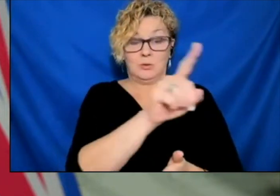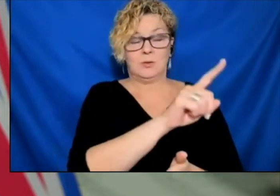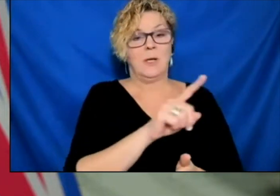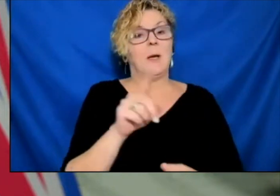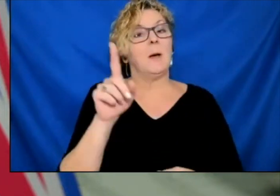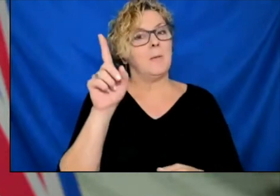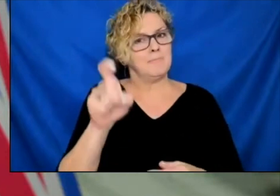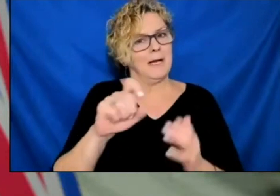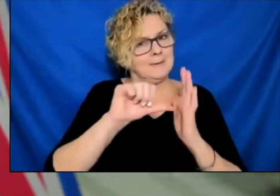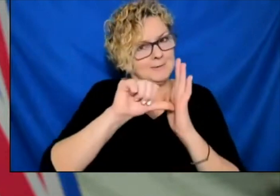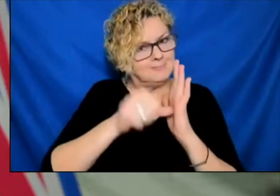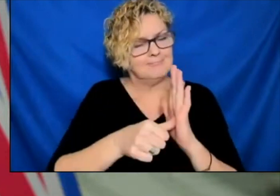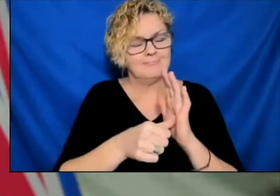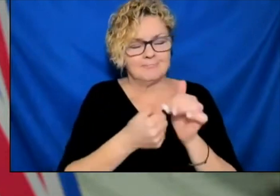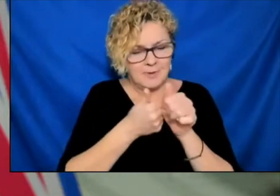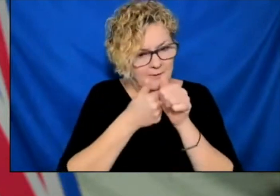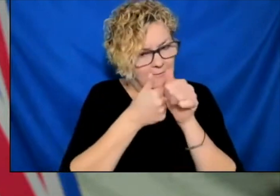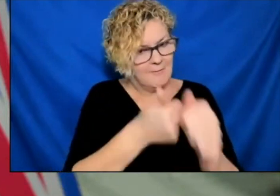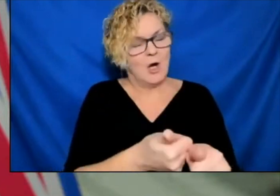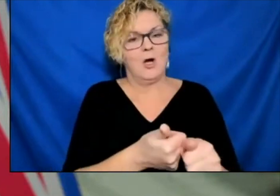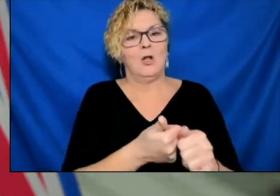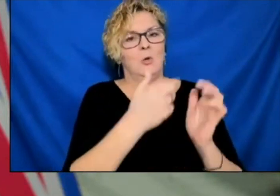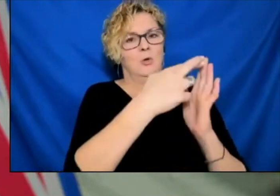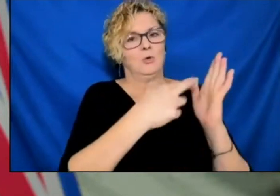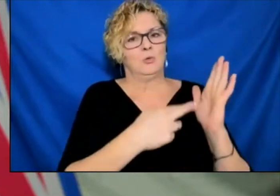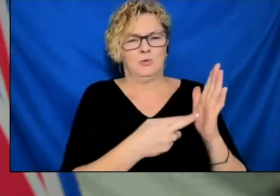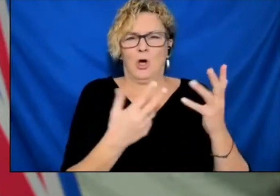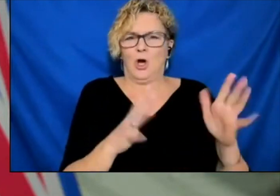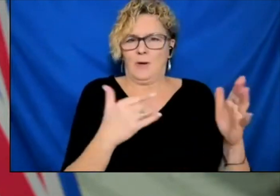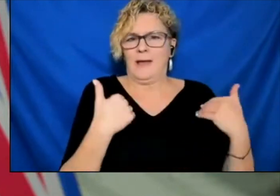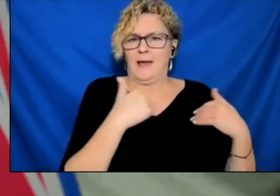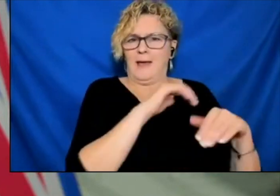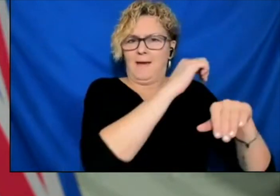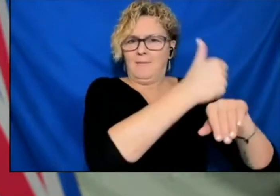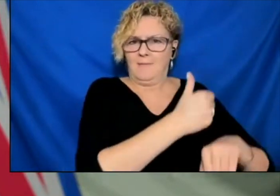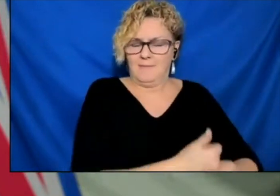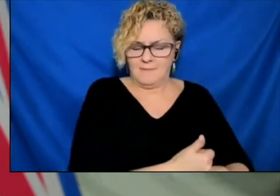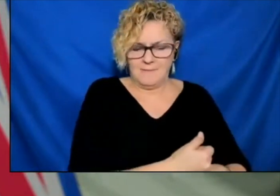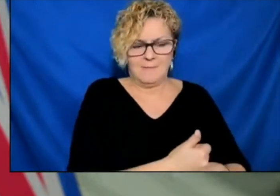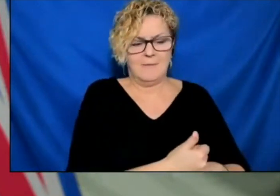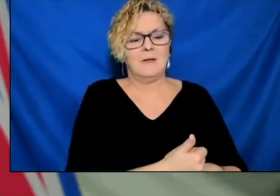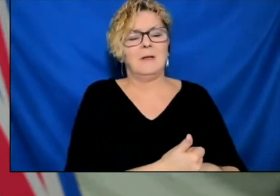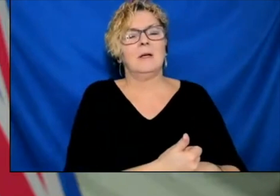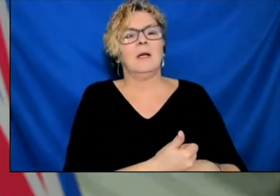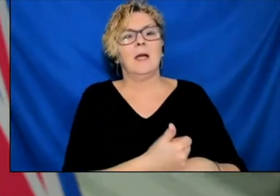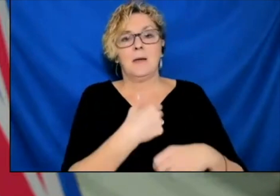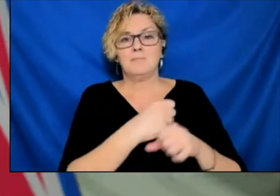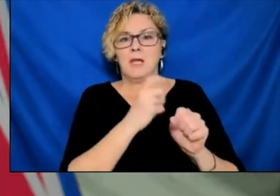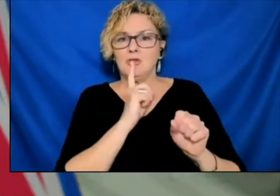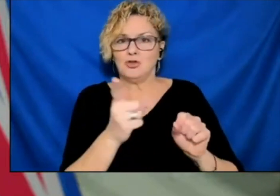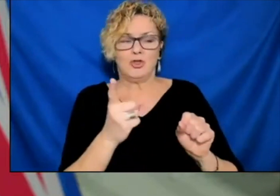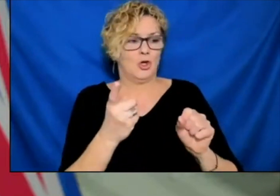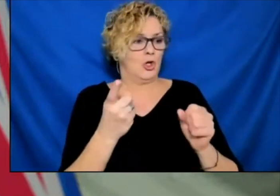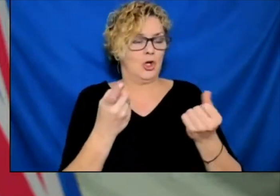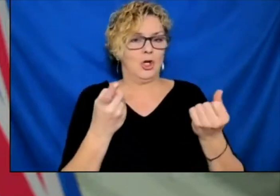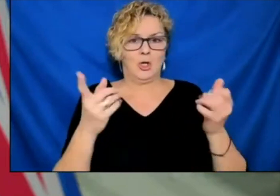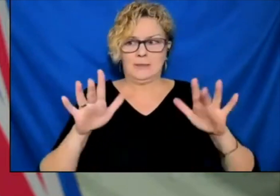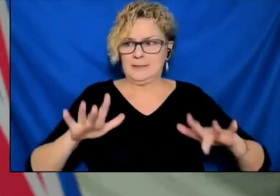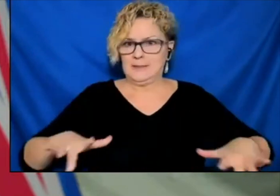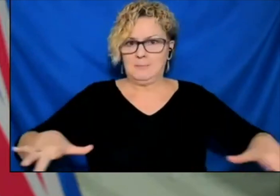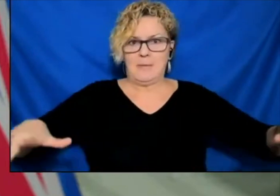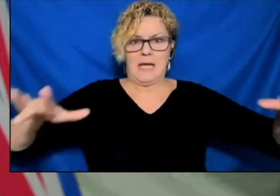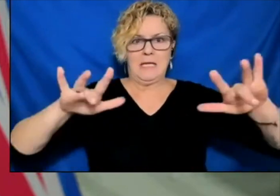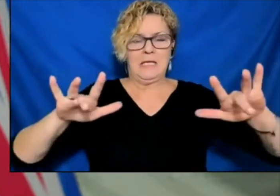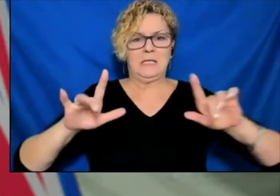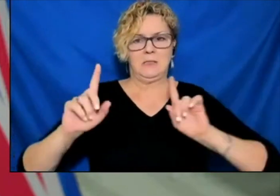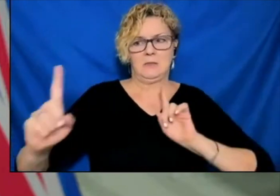measures, including maximizing space between people and ensuring all who are able to wear a mask. Some of